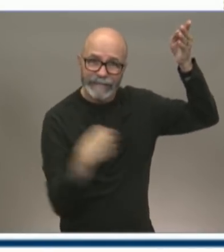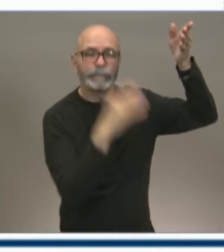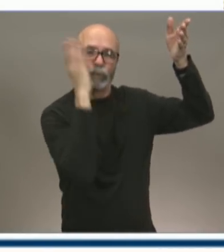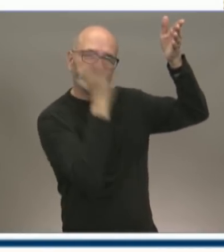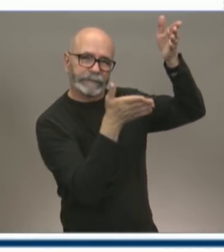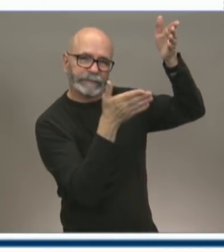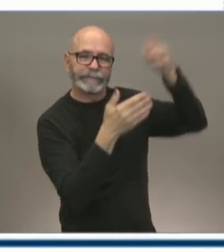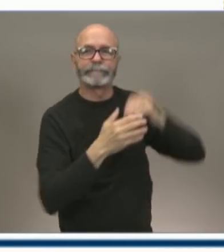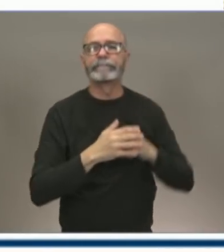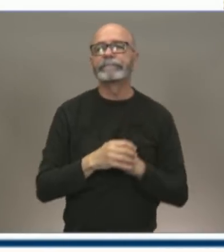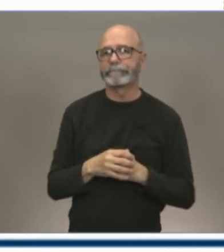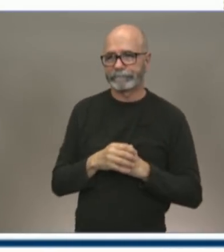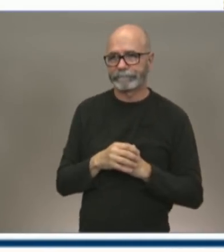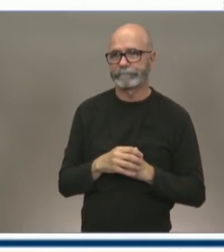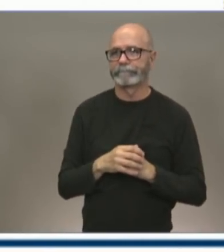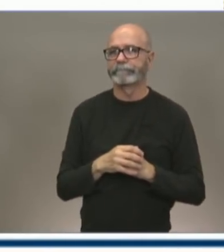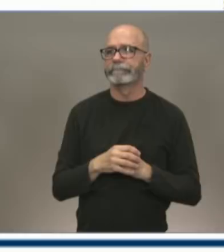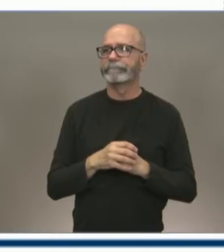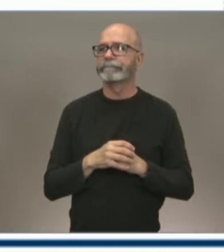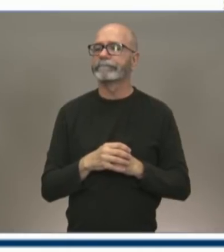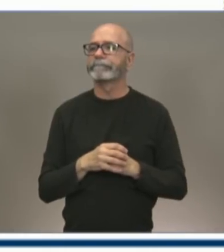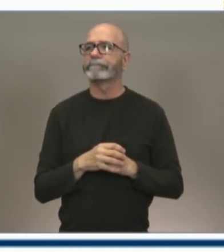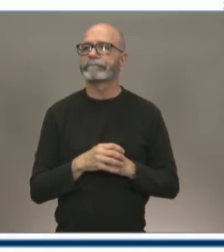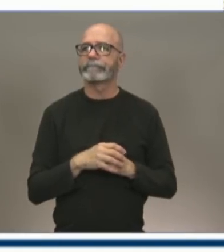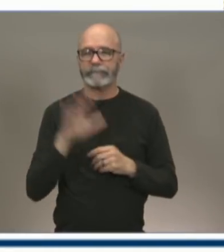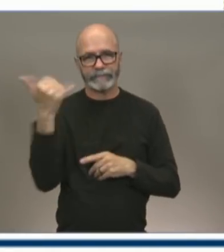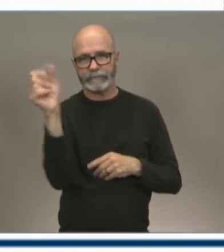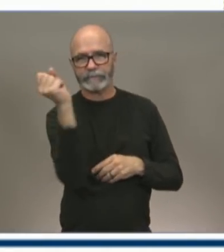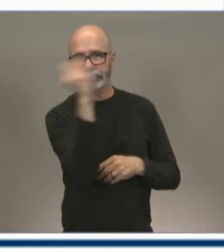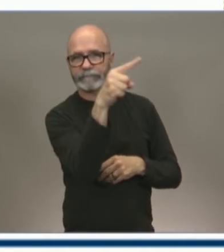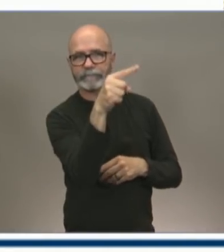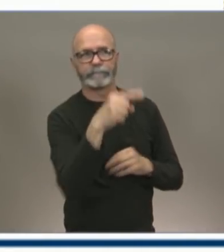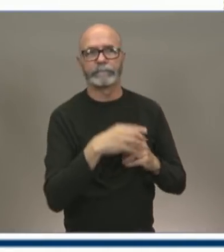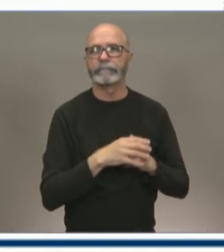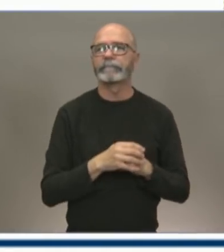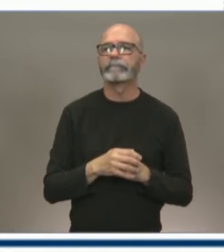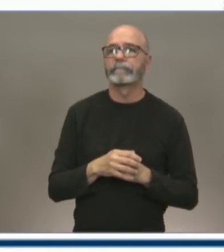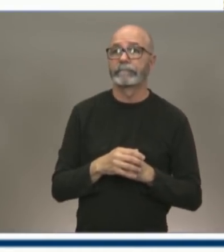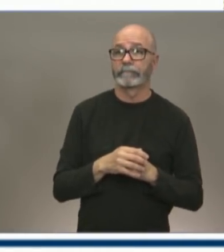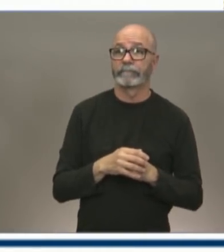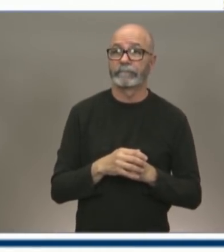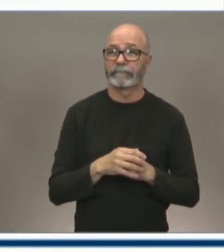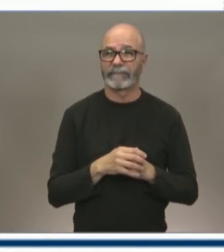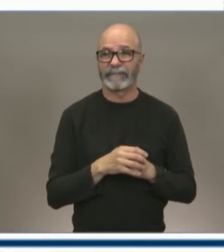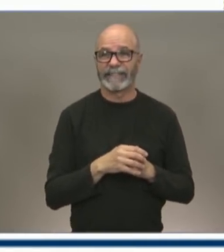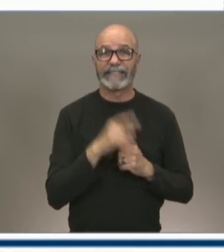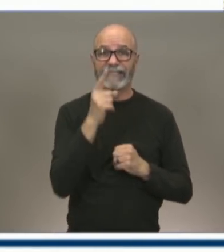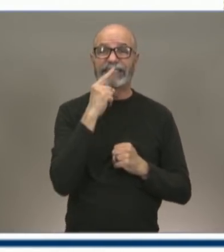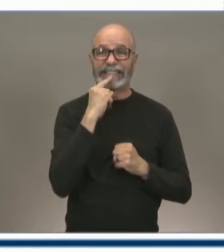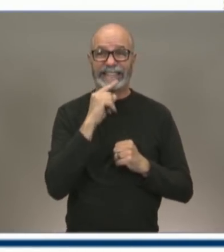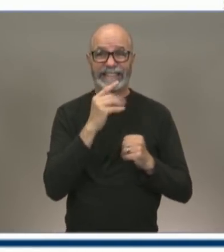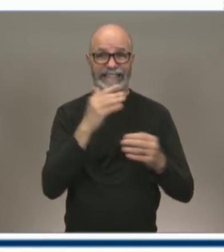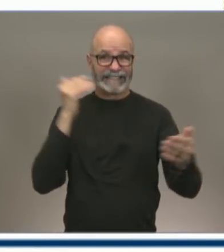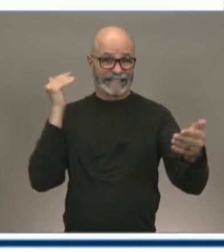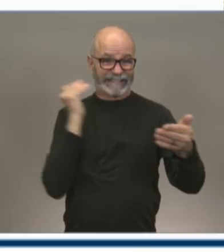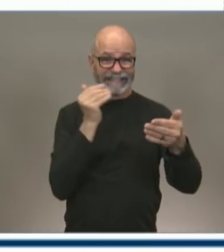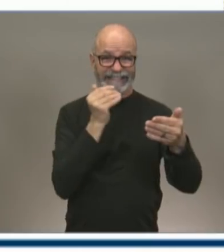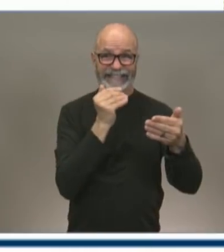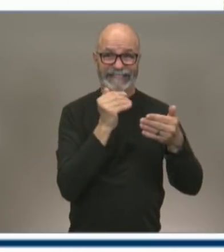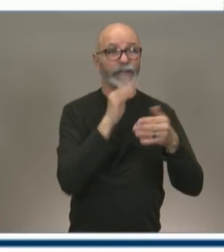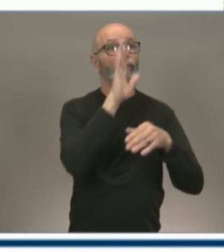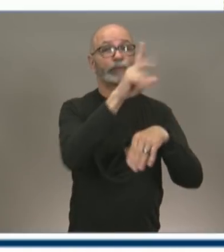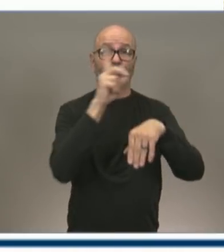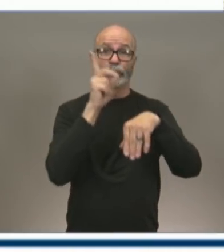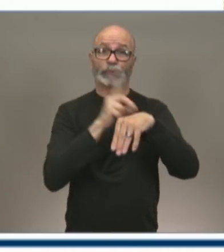And Premier, this is coming just a few days before the end of your tenure as Premier. Have you discussed these commitments with the people who might succeed